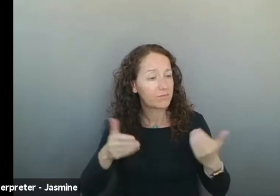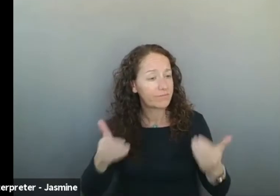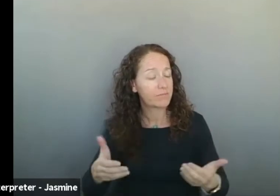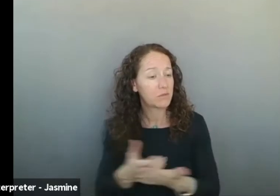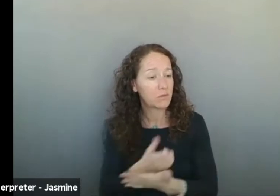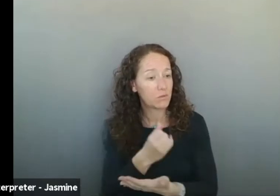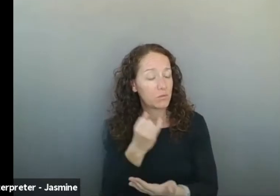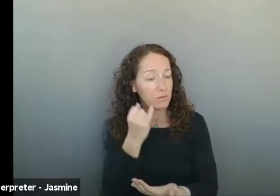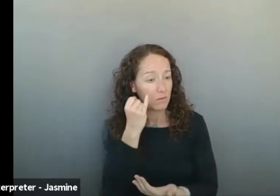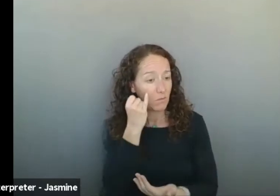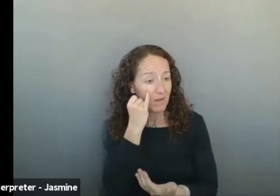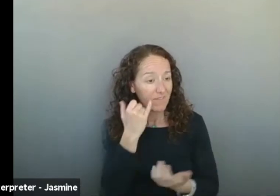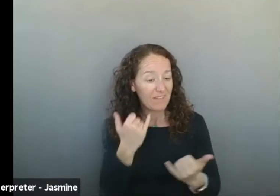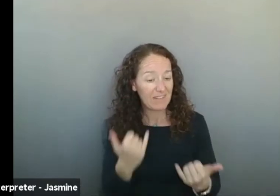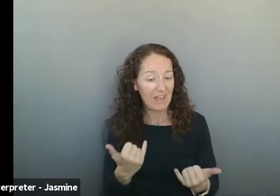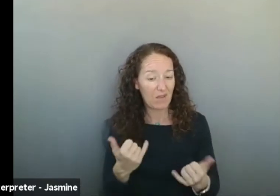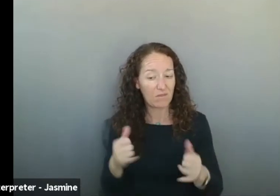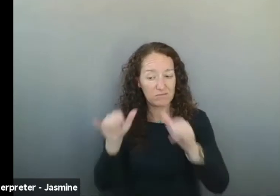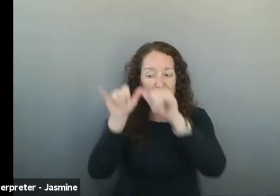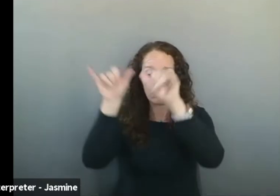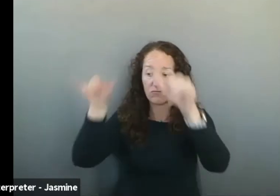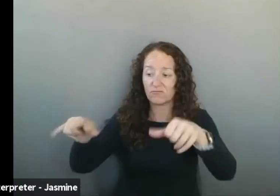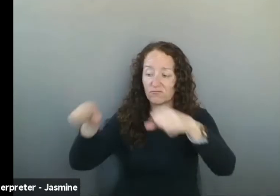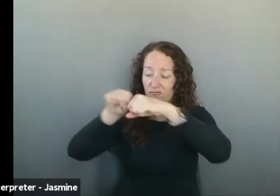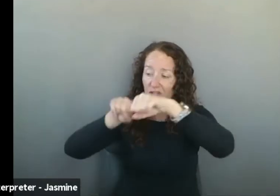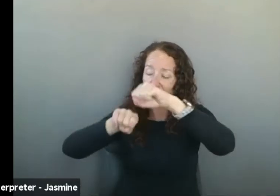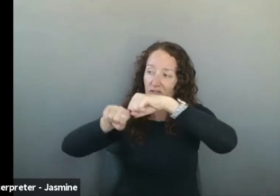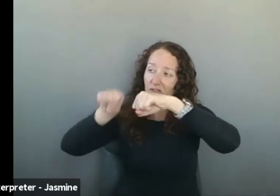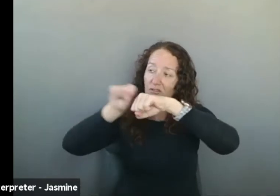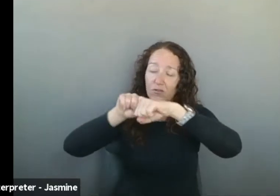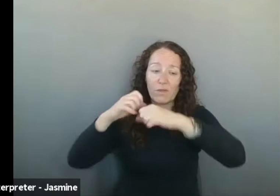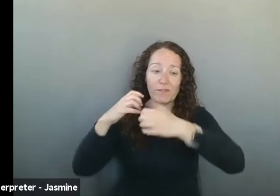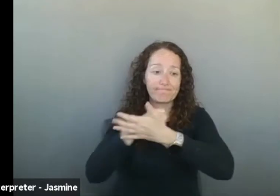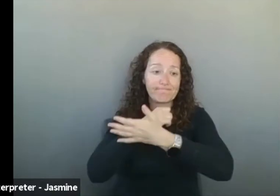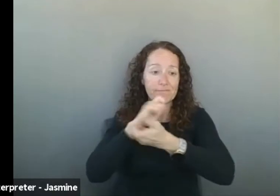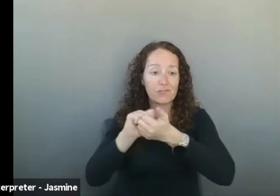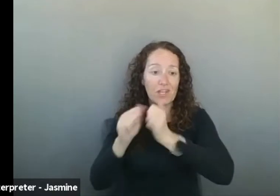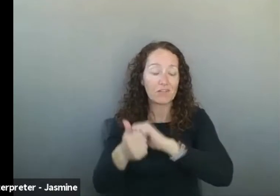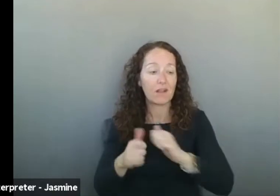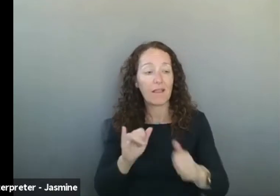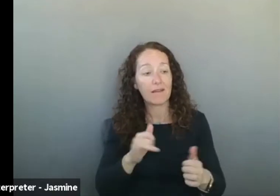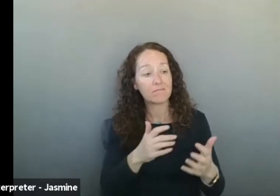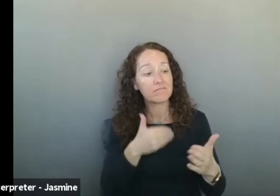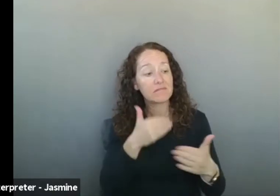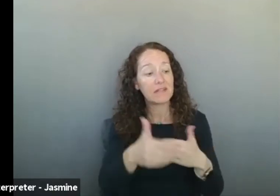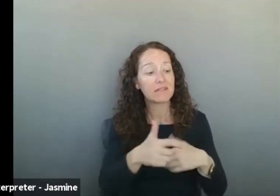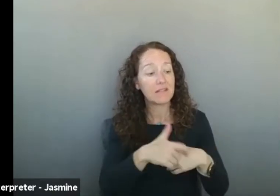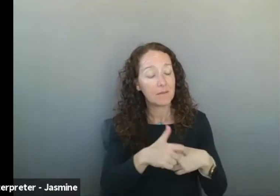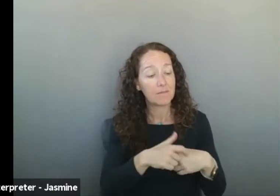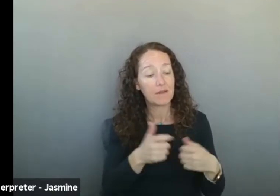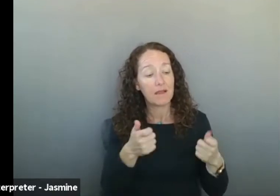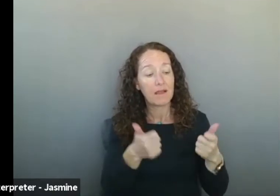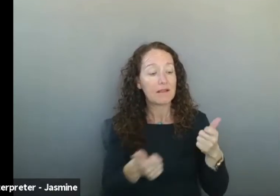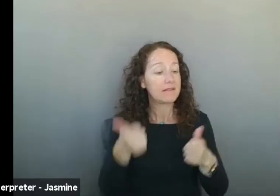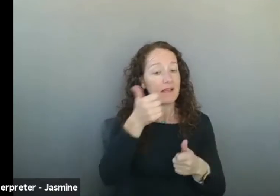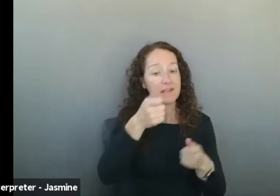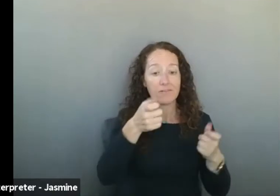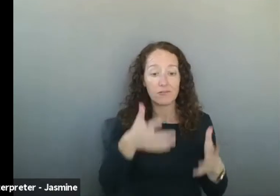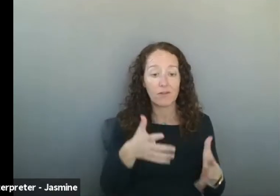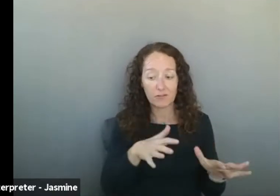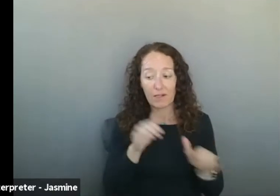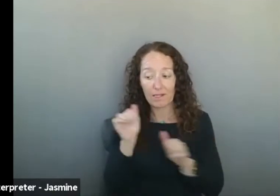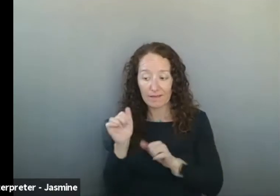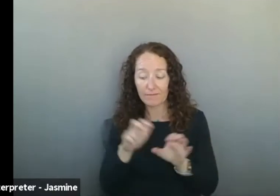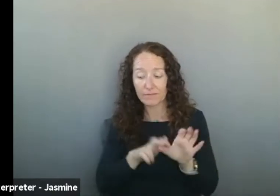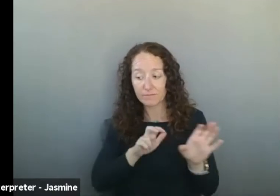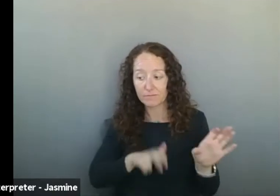to change our structure? Does the next time the executive director leaves say, maybe we should try something